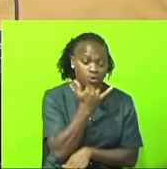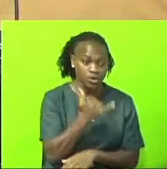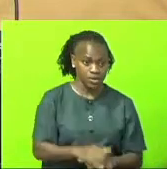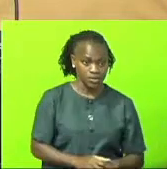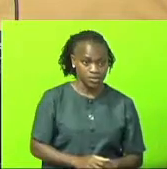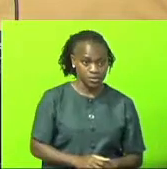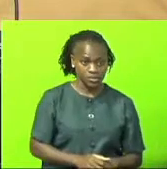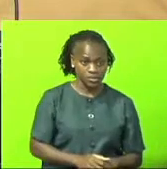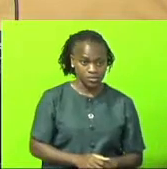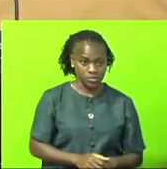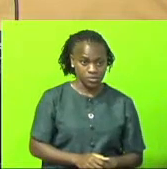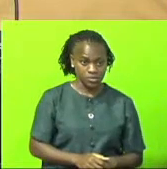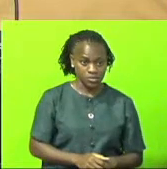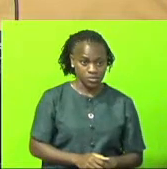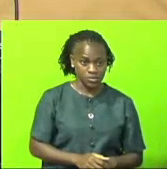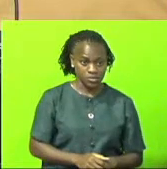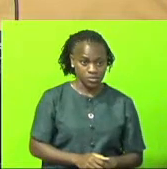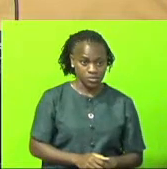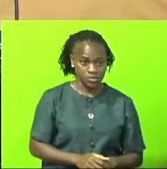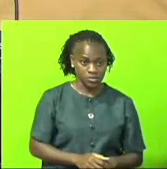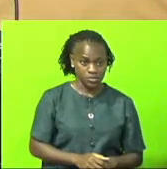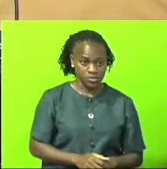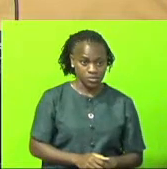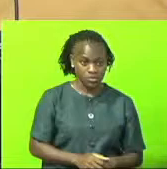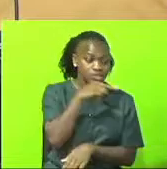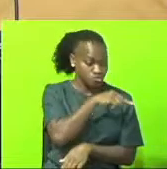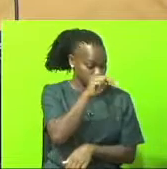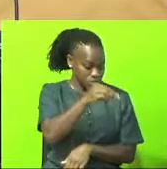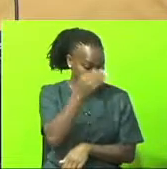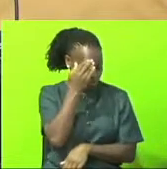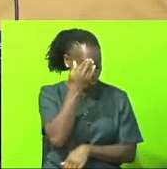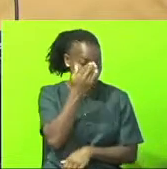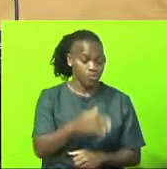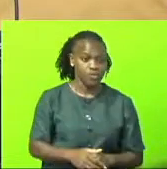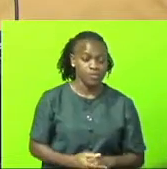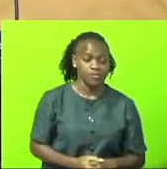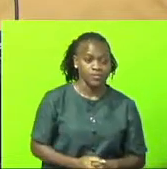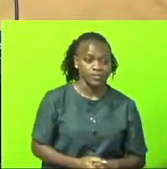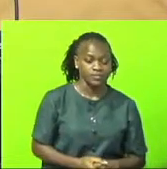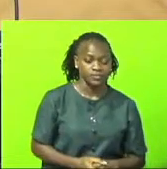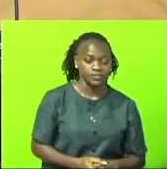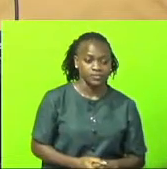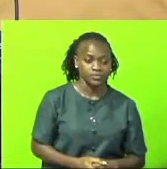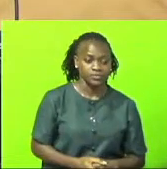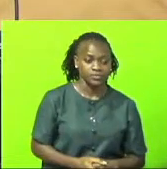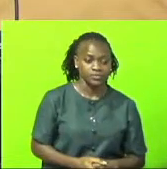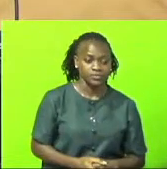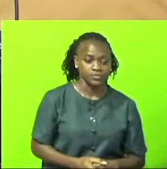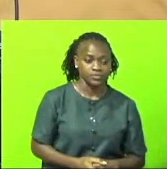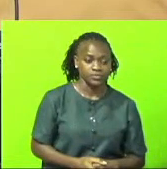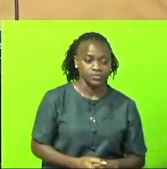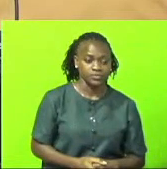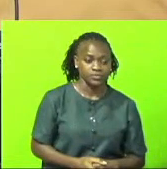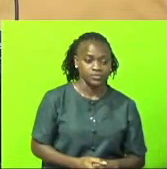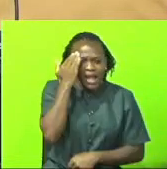You got your rule wrong, and you should know this. Mr. Speaker, I don't know